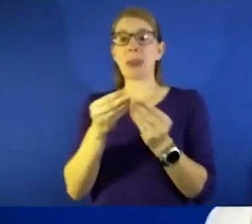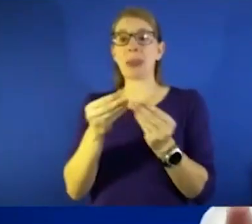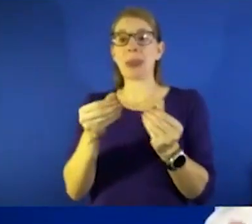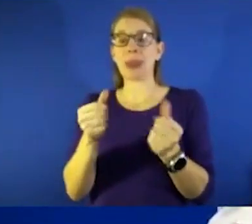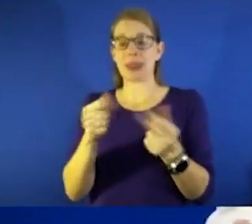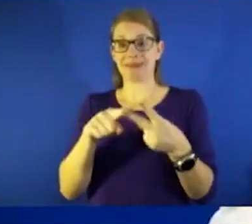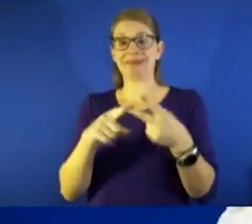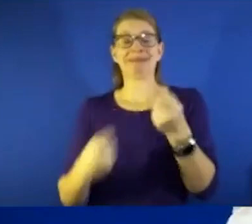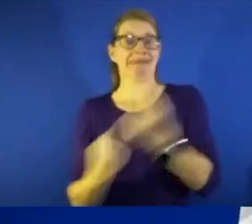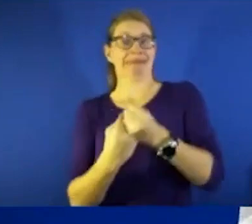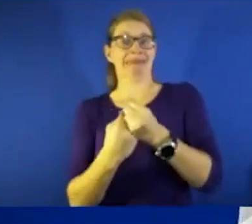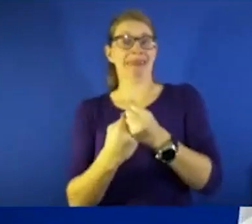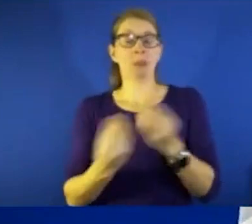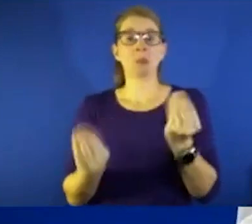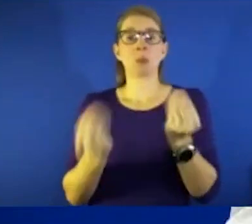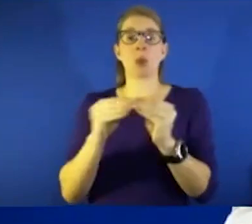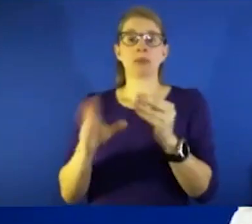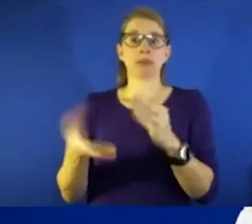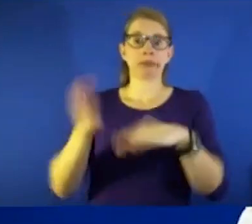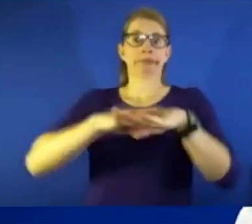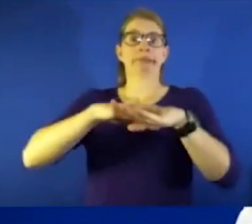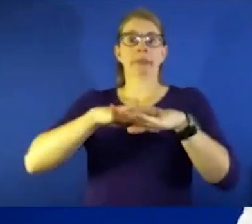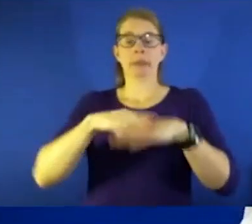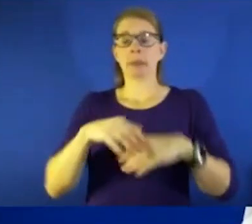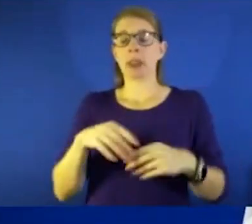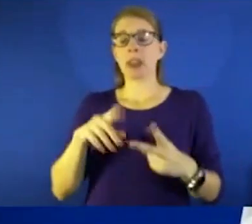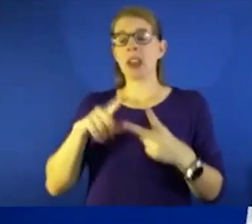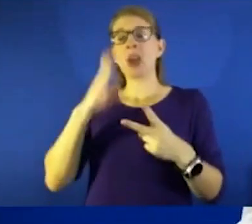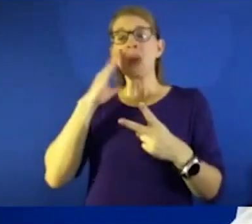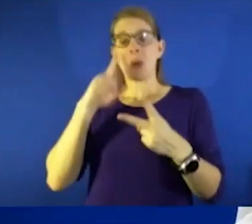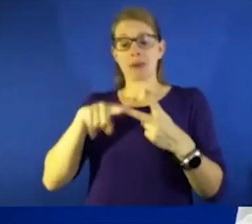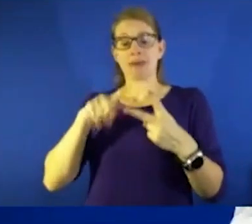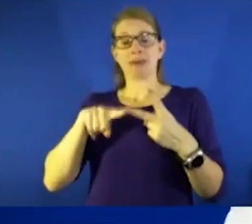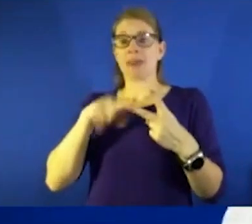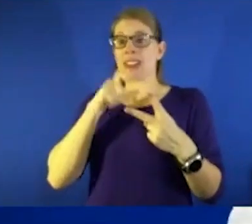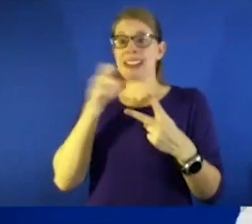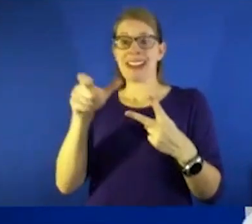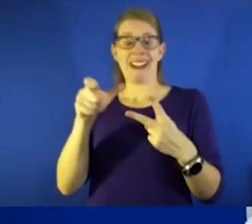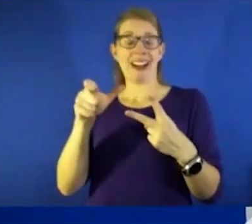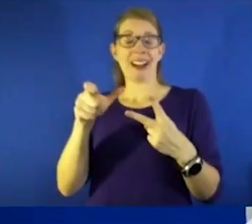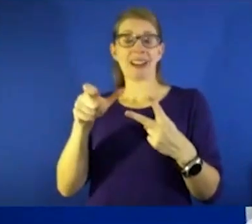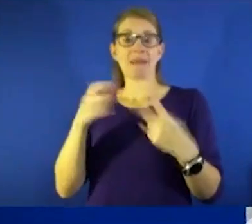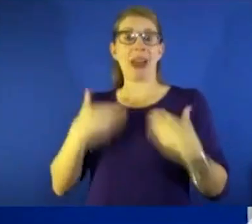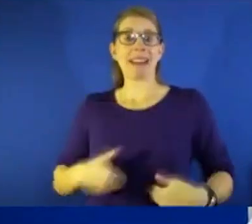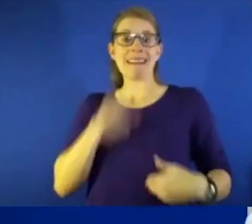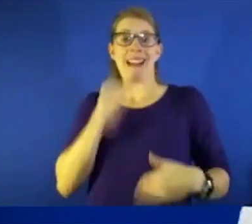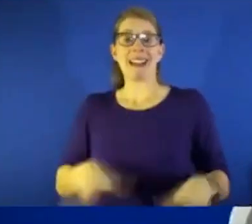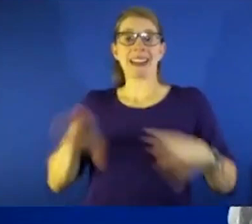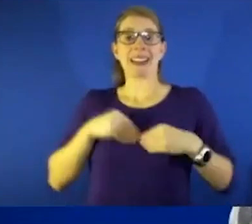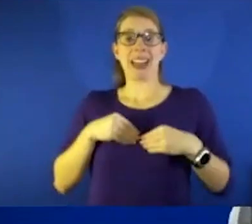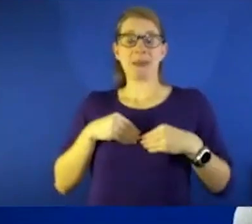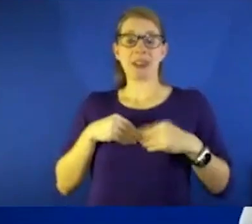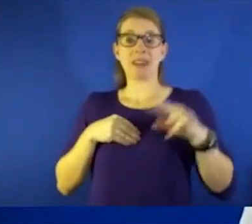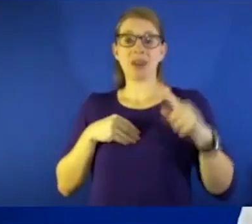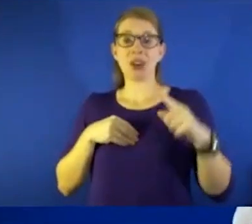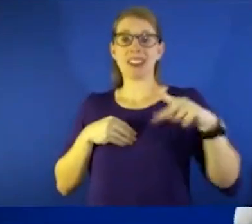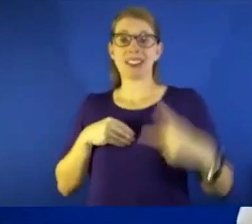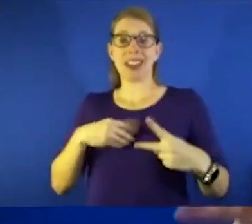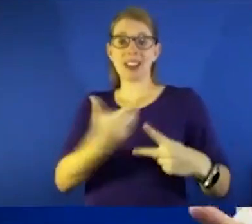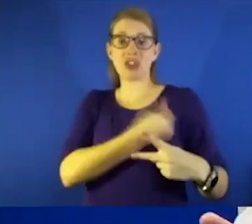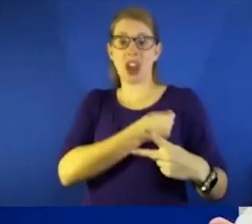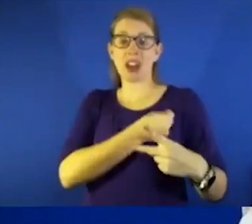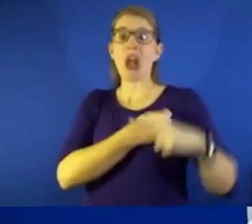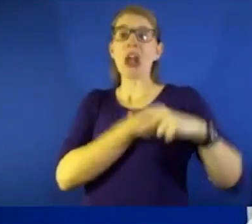know don't have as great a response to even the first 2 shots, and really need that 3rd shot. So I think there's a lot of reasons